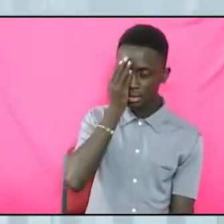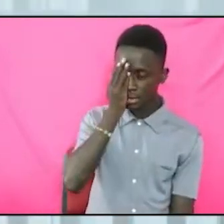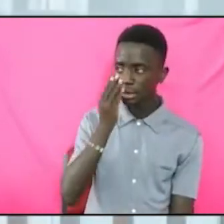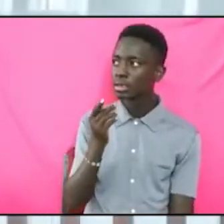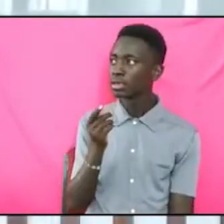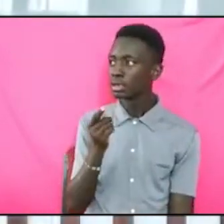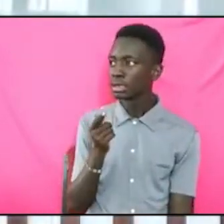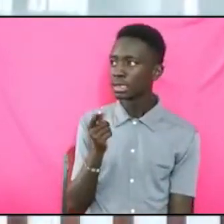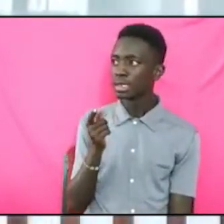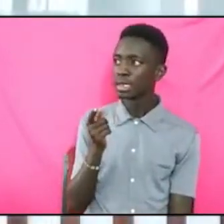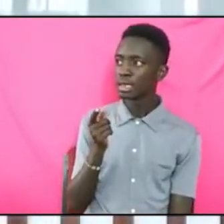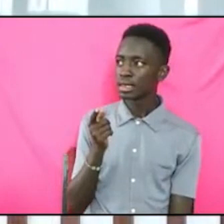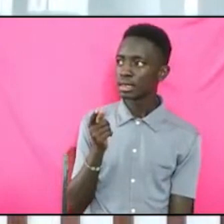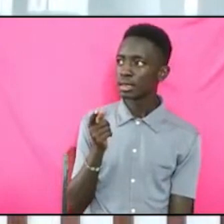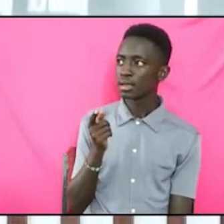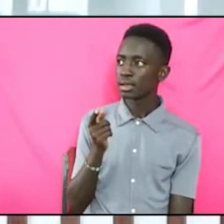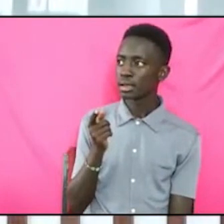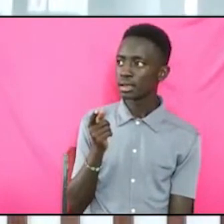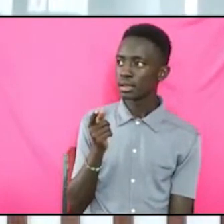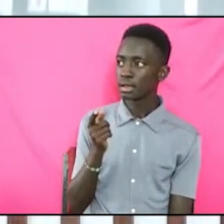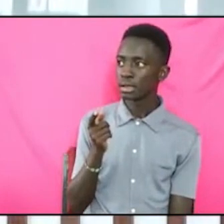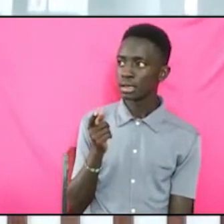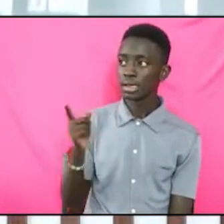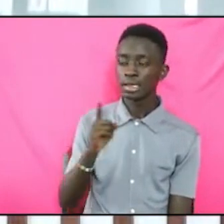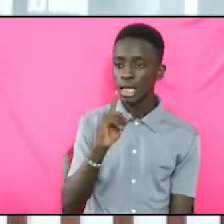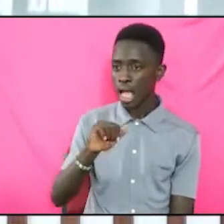Amplified of verse 3 says, "If only